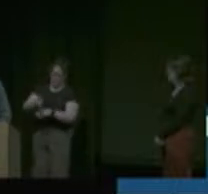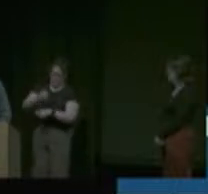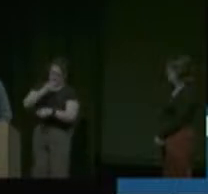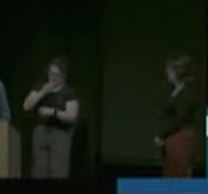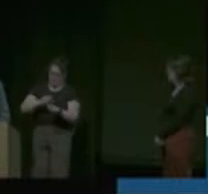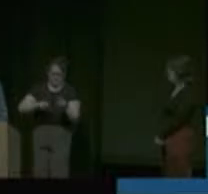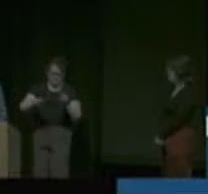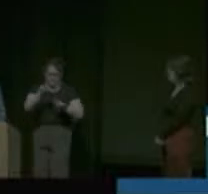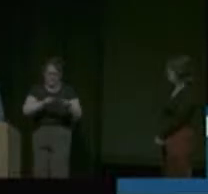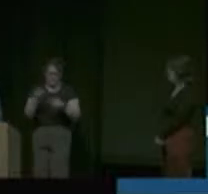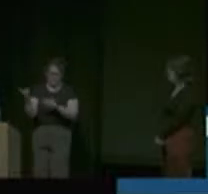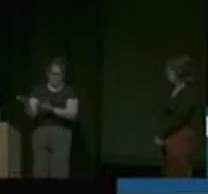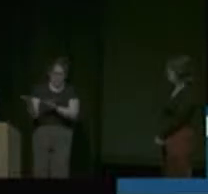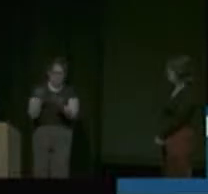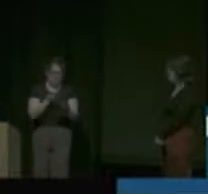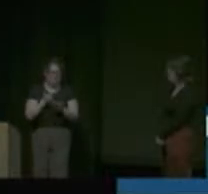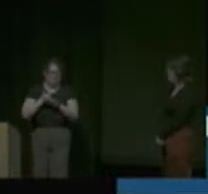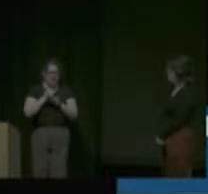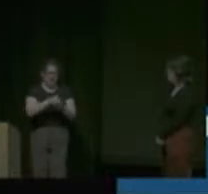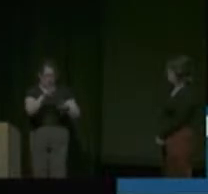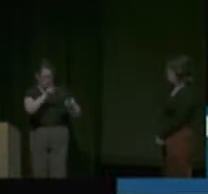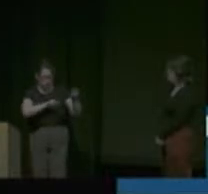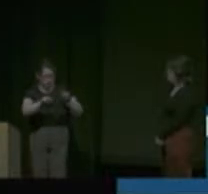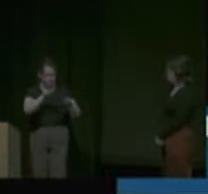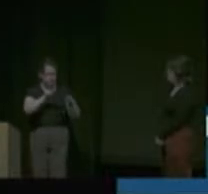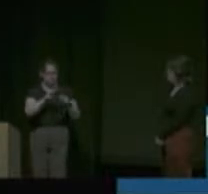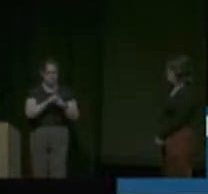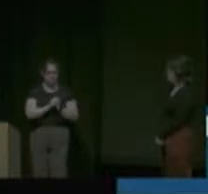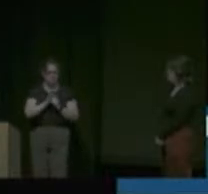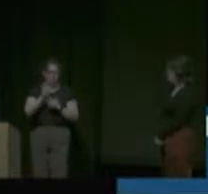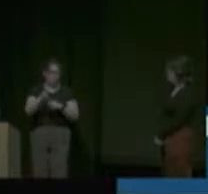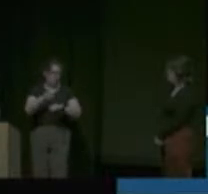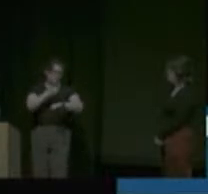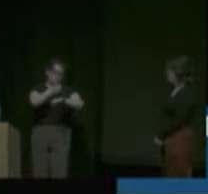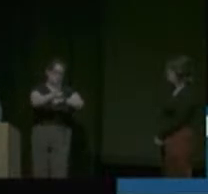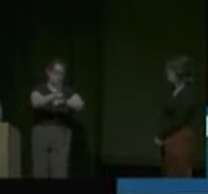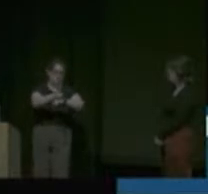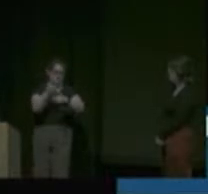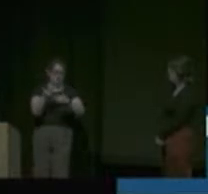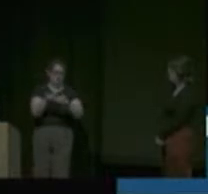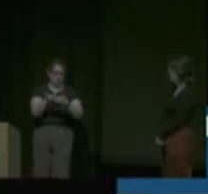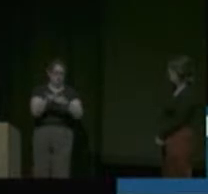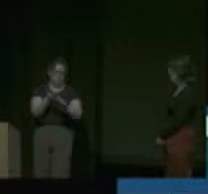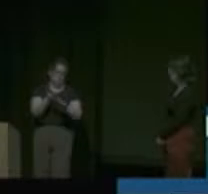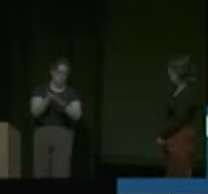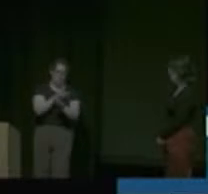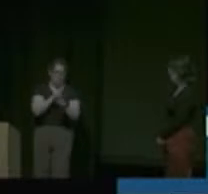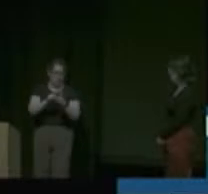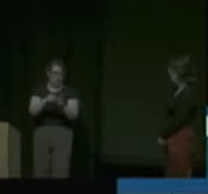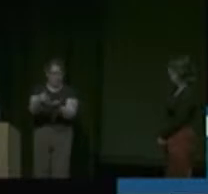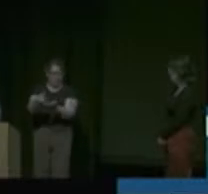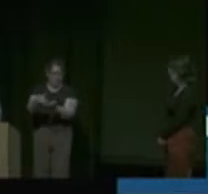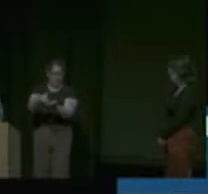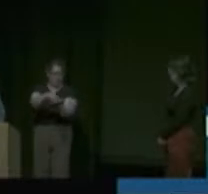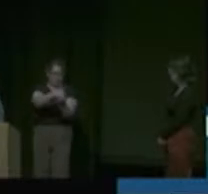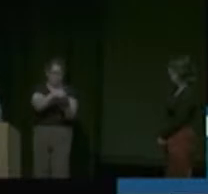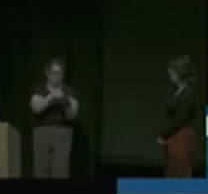monitoring. So we're bringing them in to help us with that. And all that will be set up before we start dredging close to the dam.